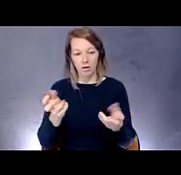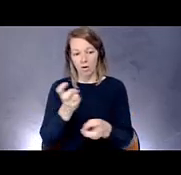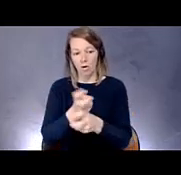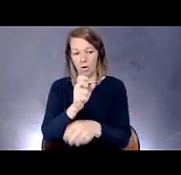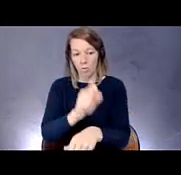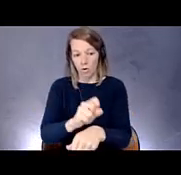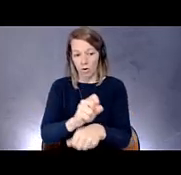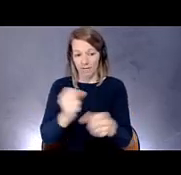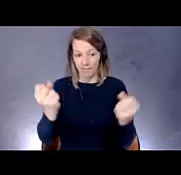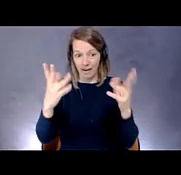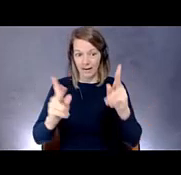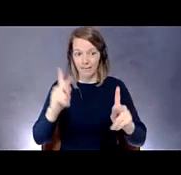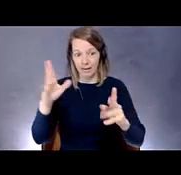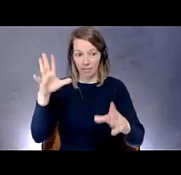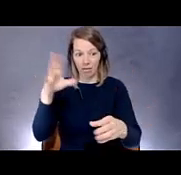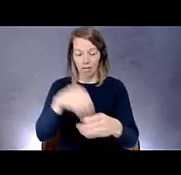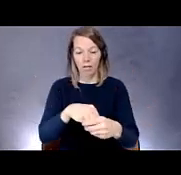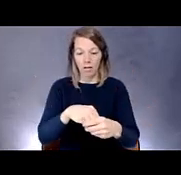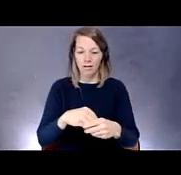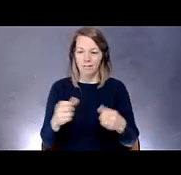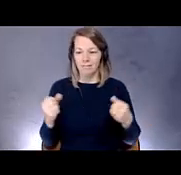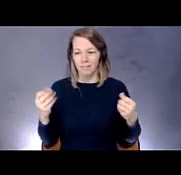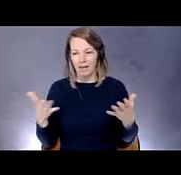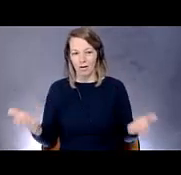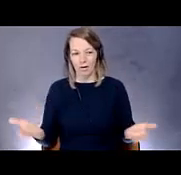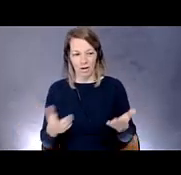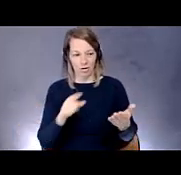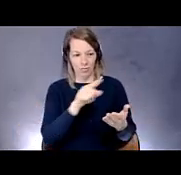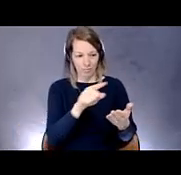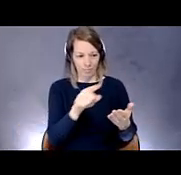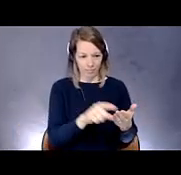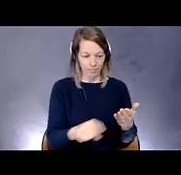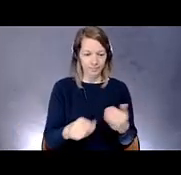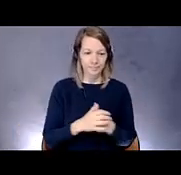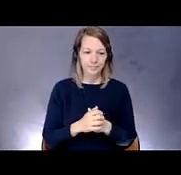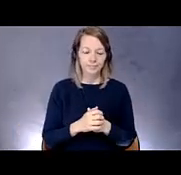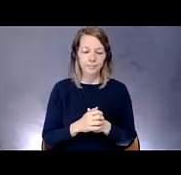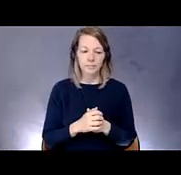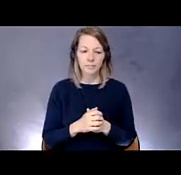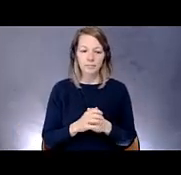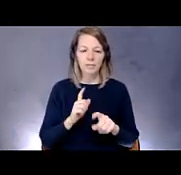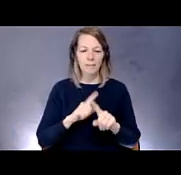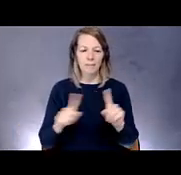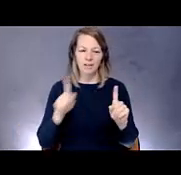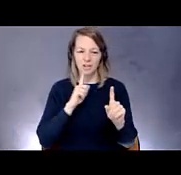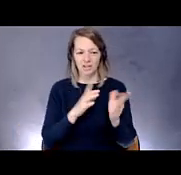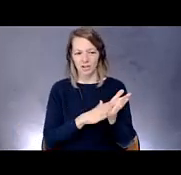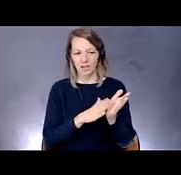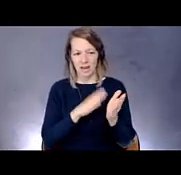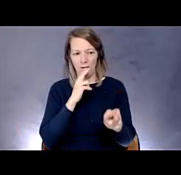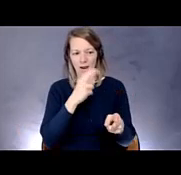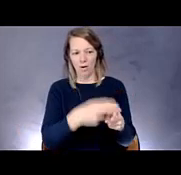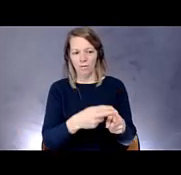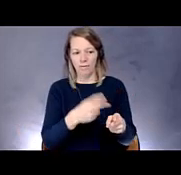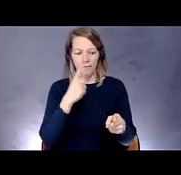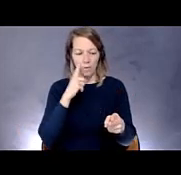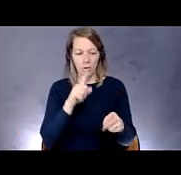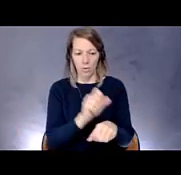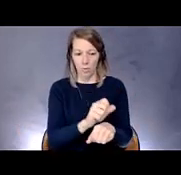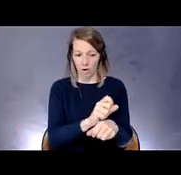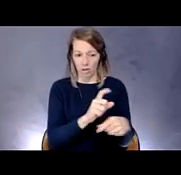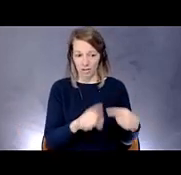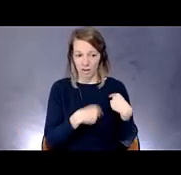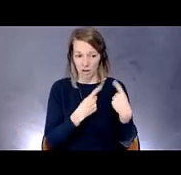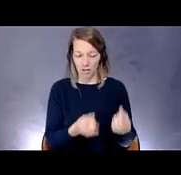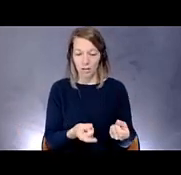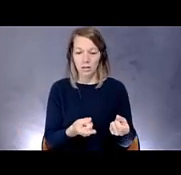a whole lot of people, and many are listed on this slide and others as well. But just a shout out to the work done to date, the work done through the